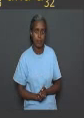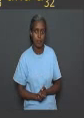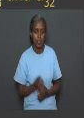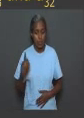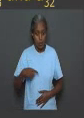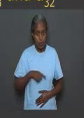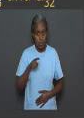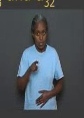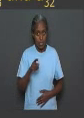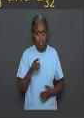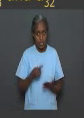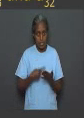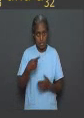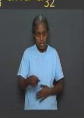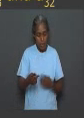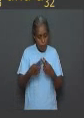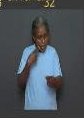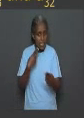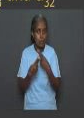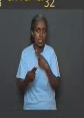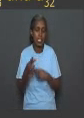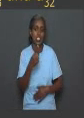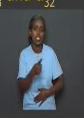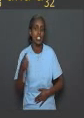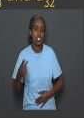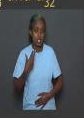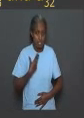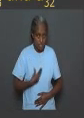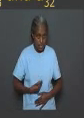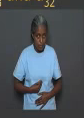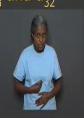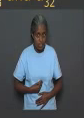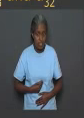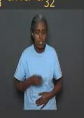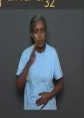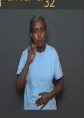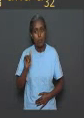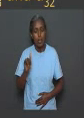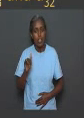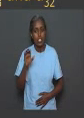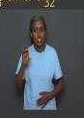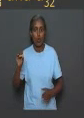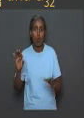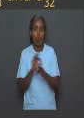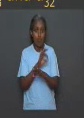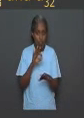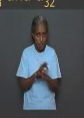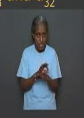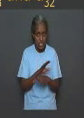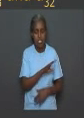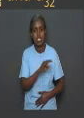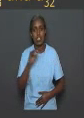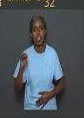We can then multiply each element by its cofactor